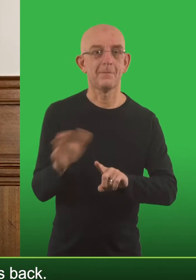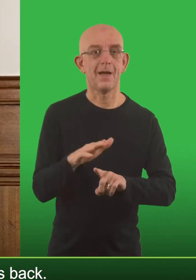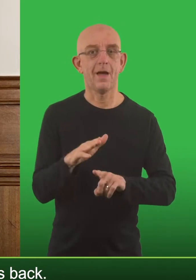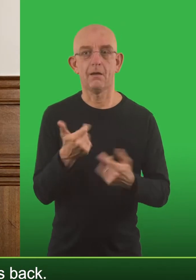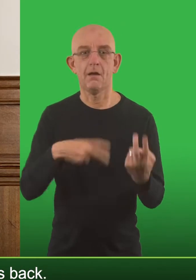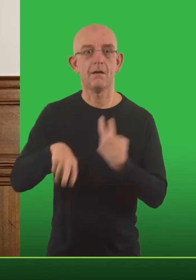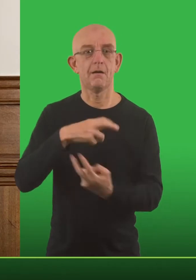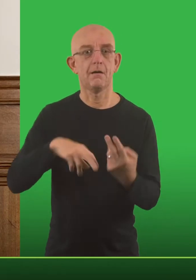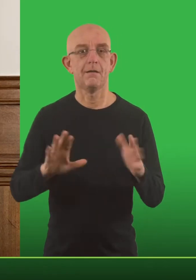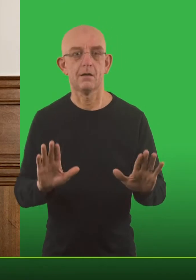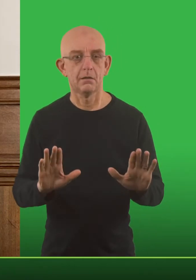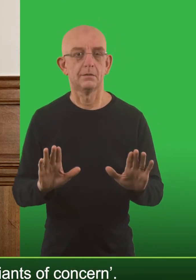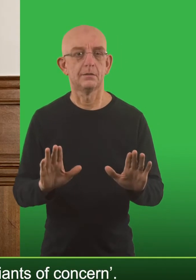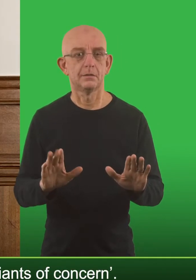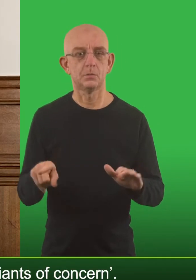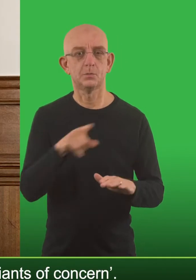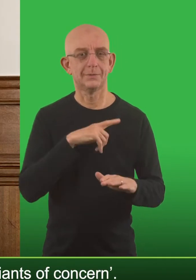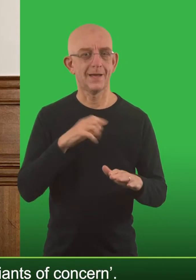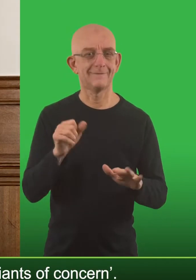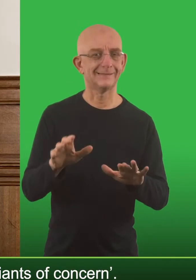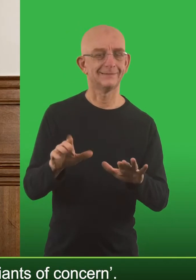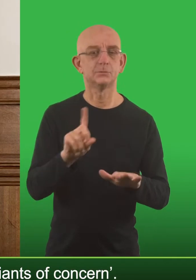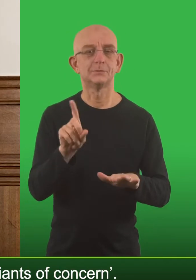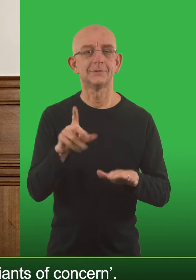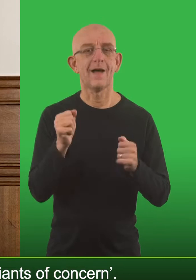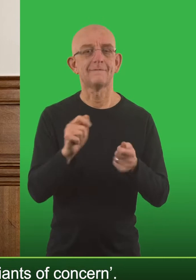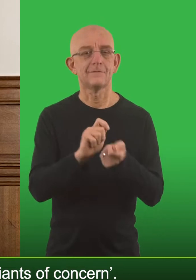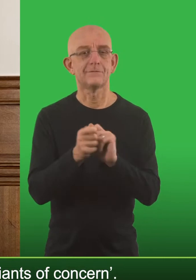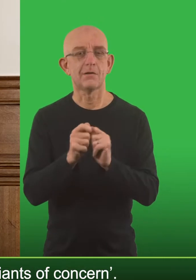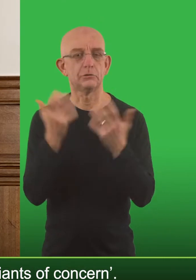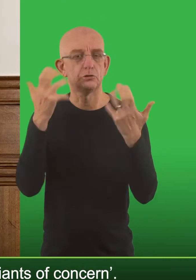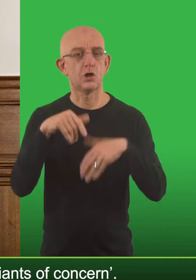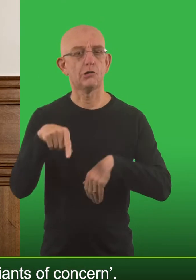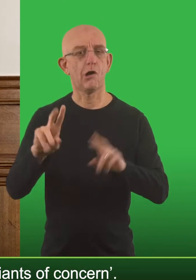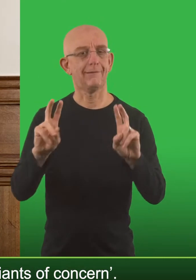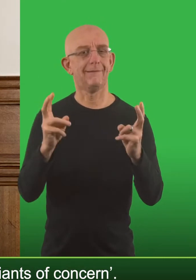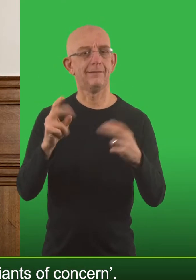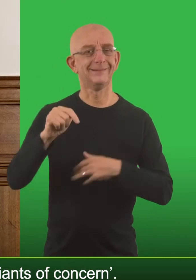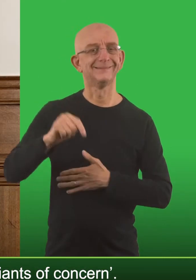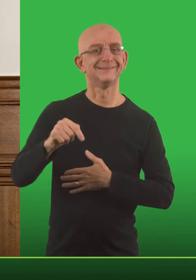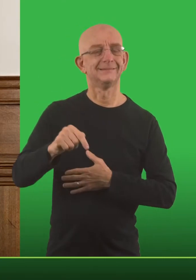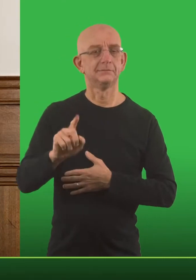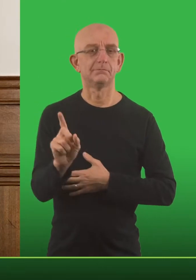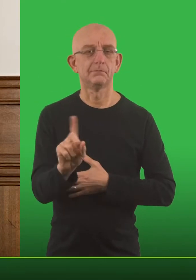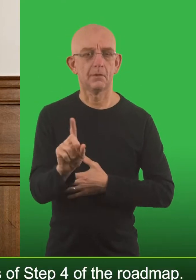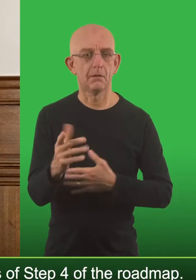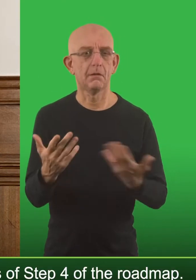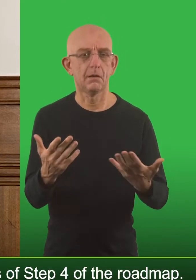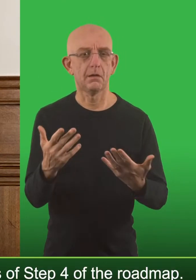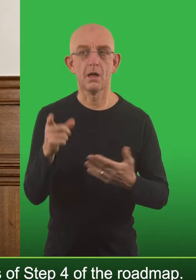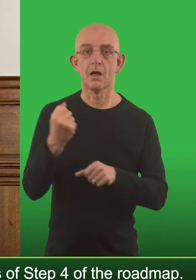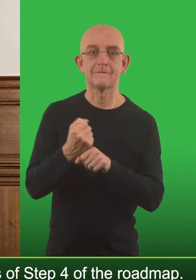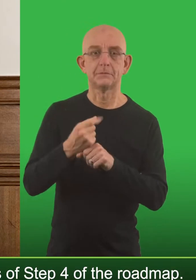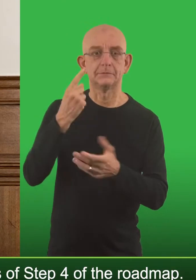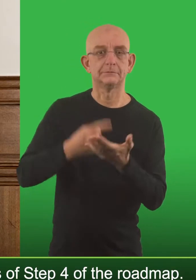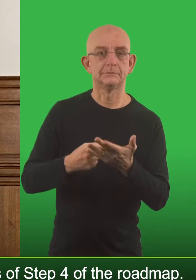our freedoms back. What's clouding that a little bit is variants of concern, and I'm